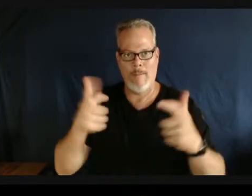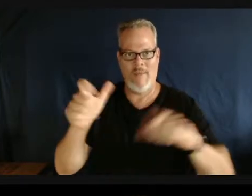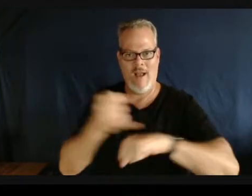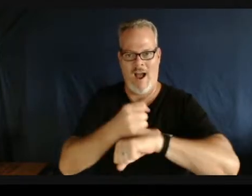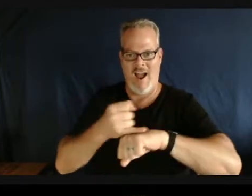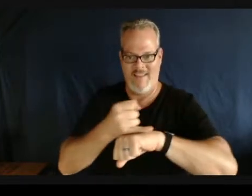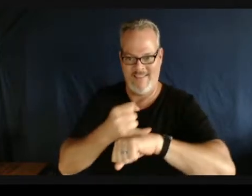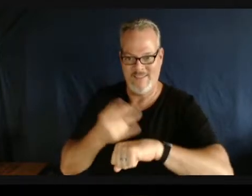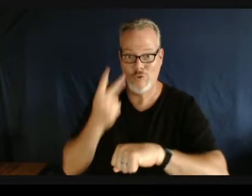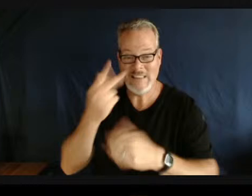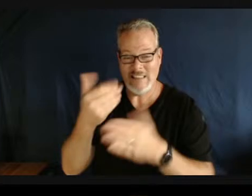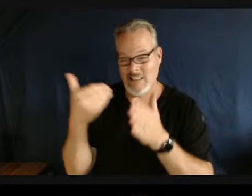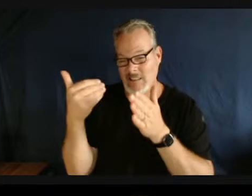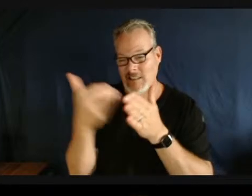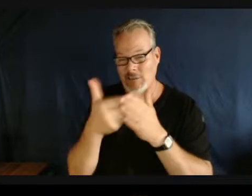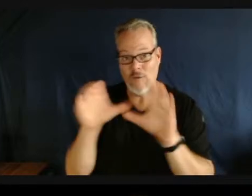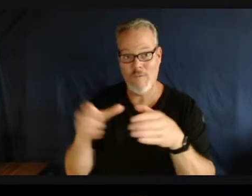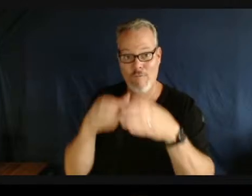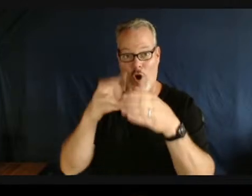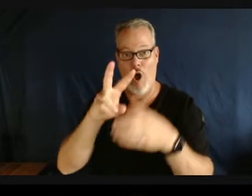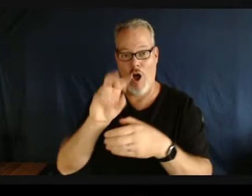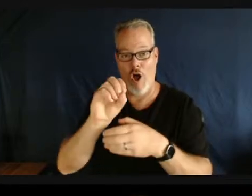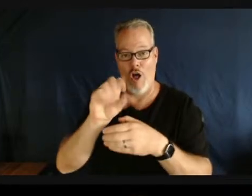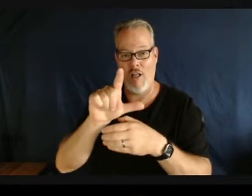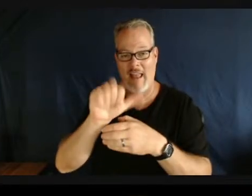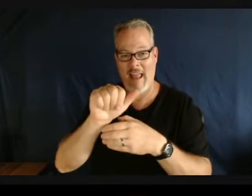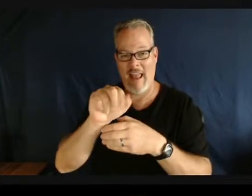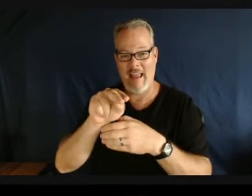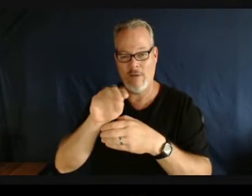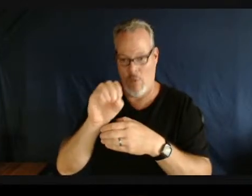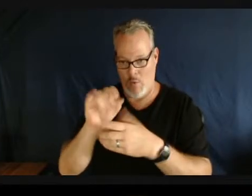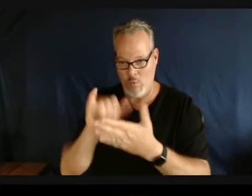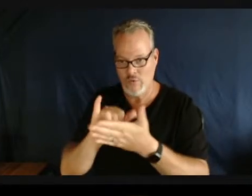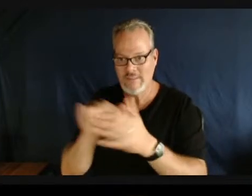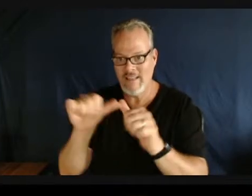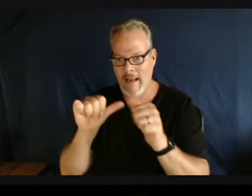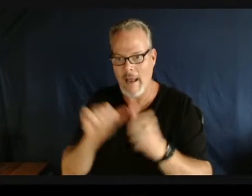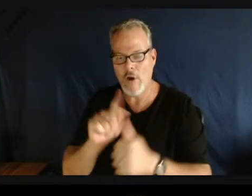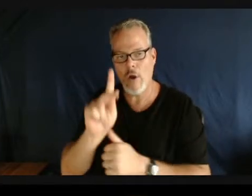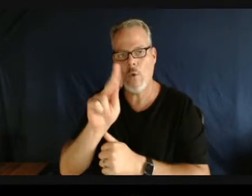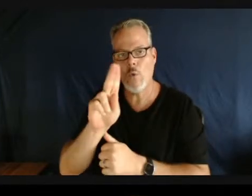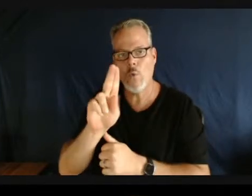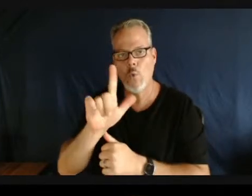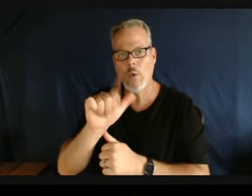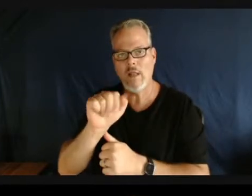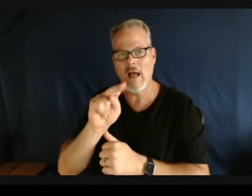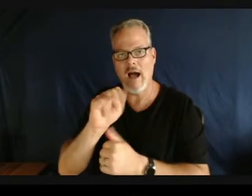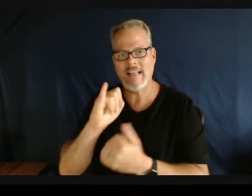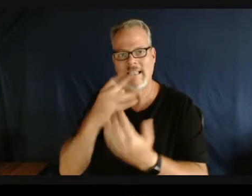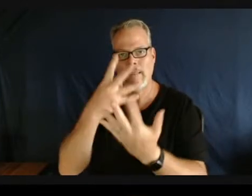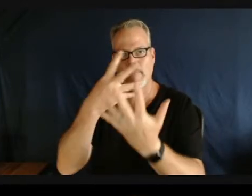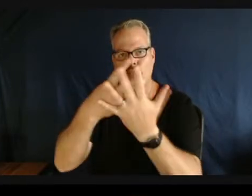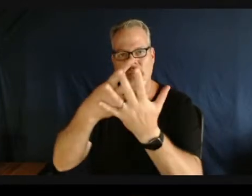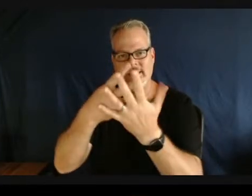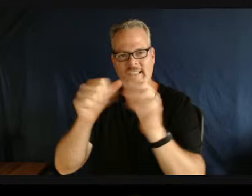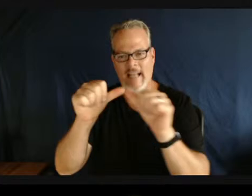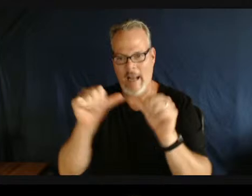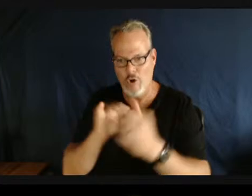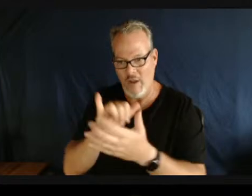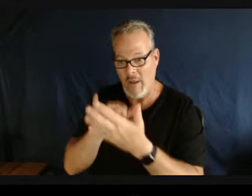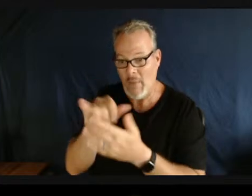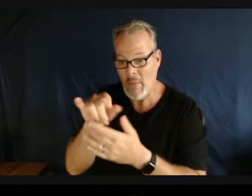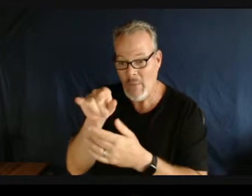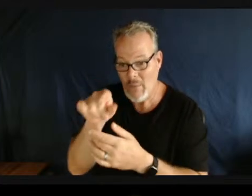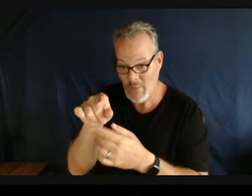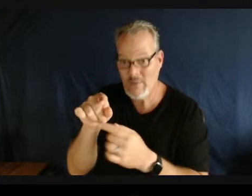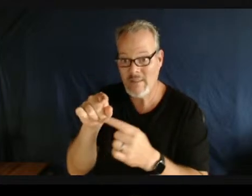near volcano, some areas as well. And you see this Kulani prison site here. We did believe that